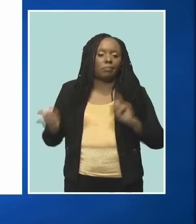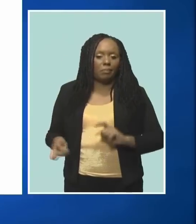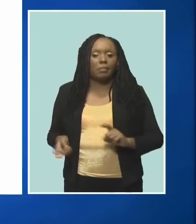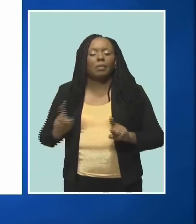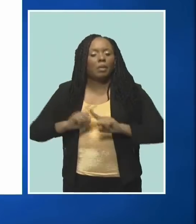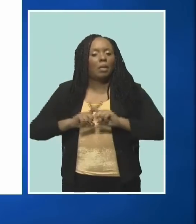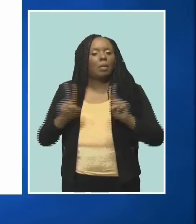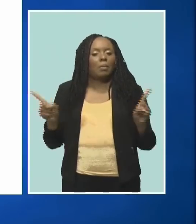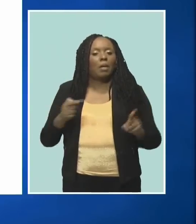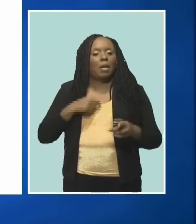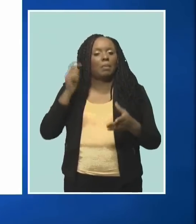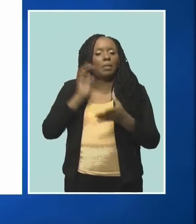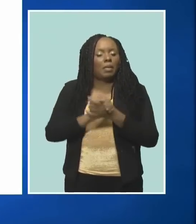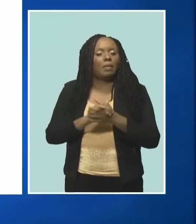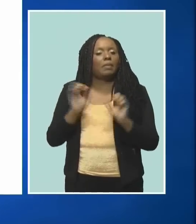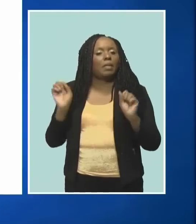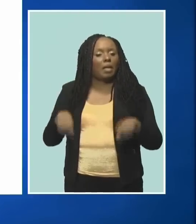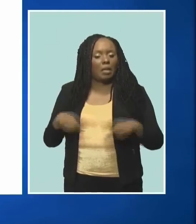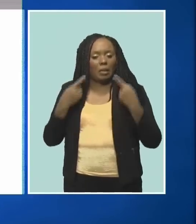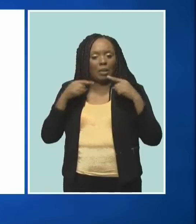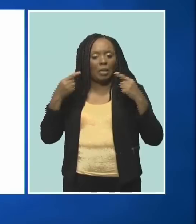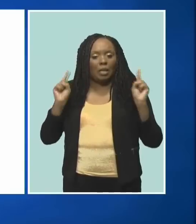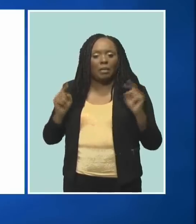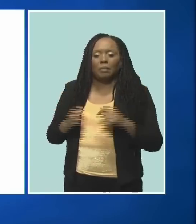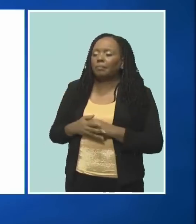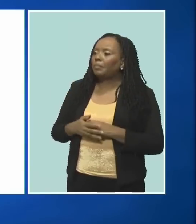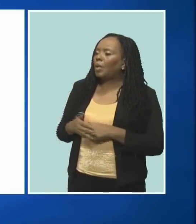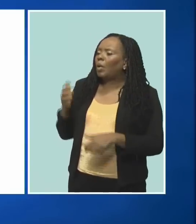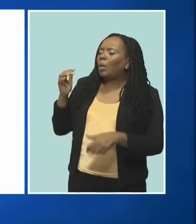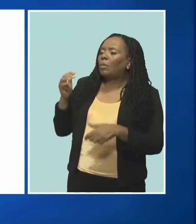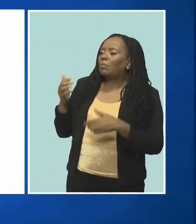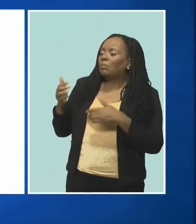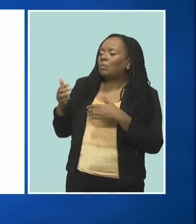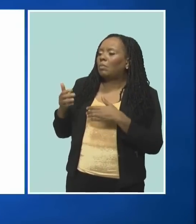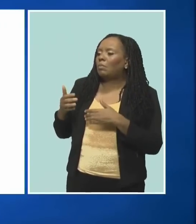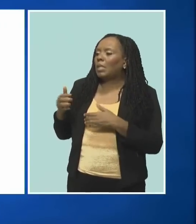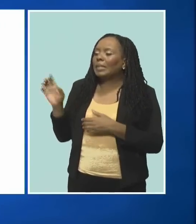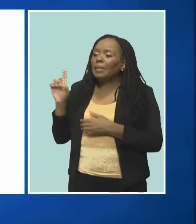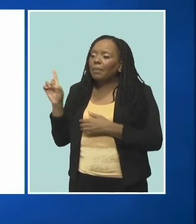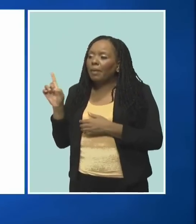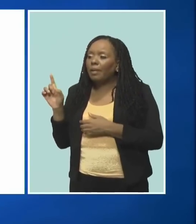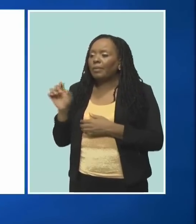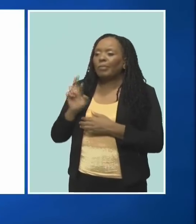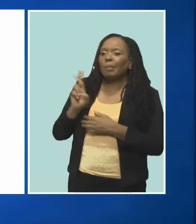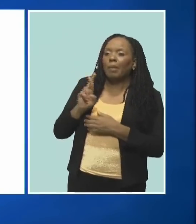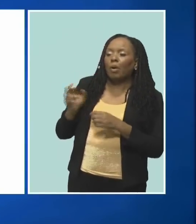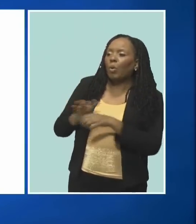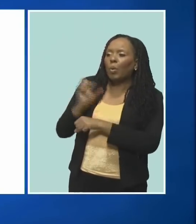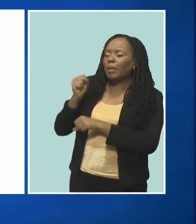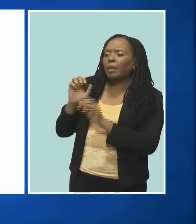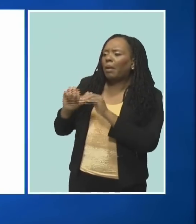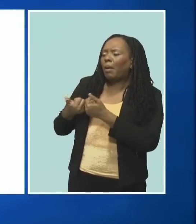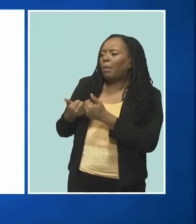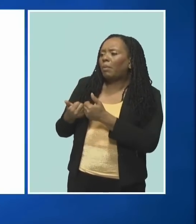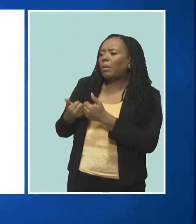party's mechanism can handle it. Whichever party wins, how do you see it affecting Barbados' interests?